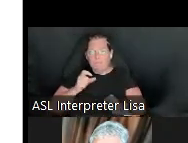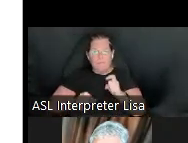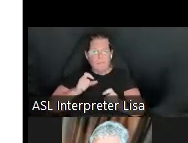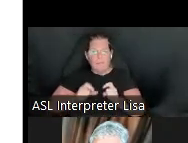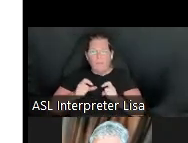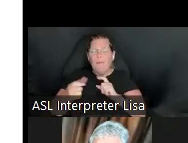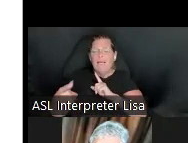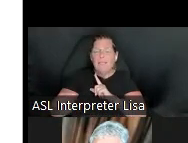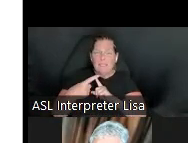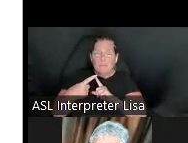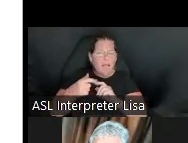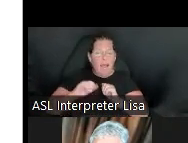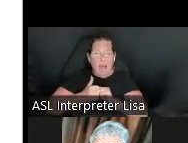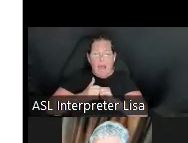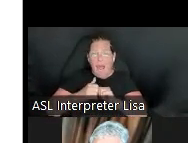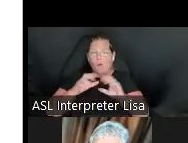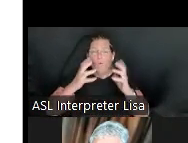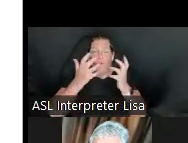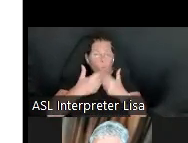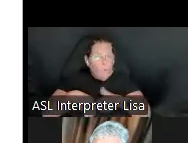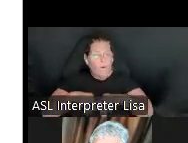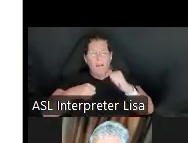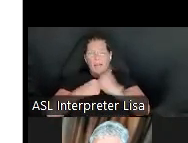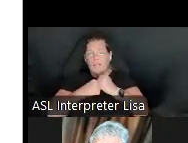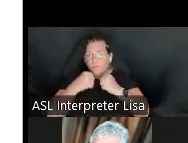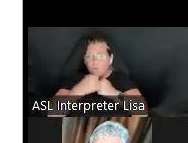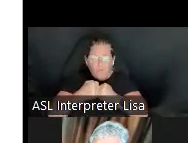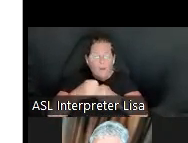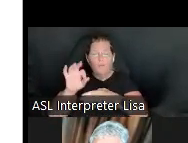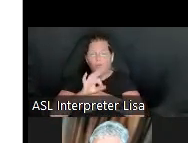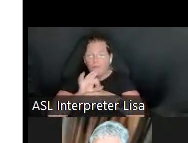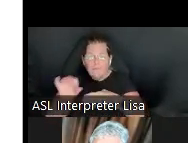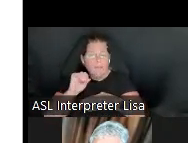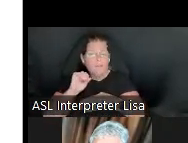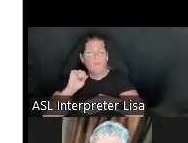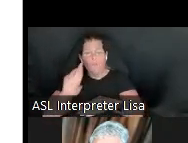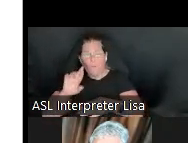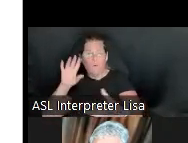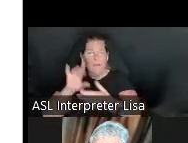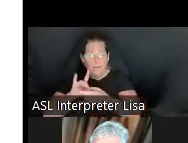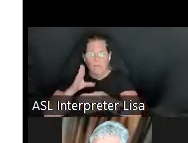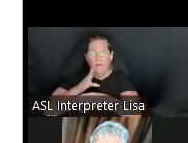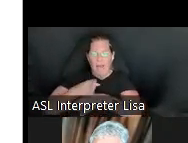by reorganizing its structure, functions, or connections